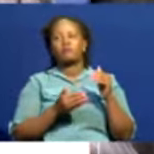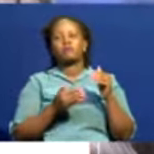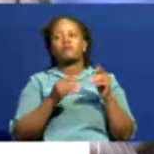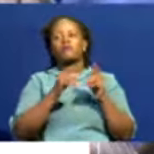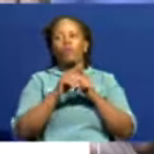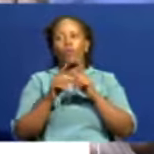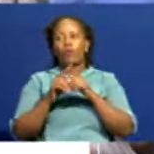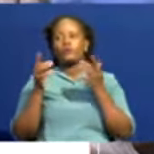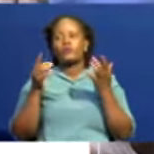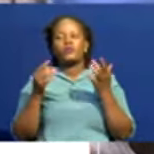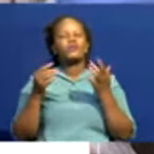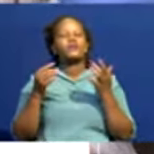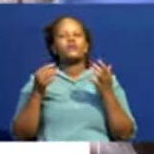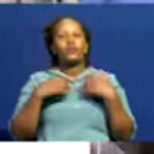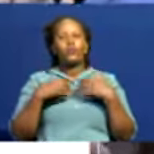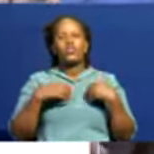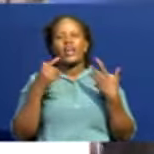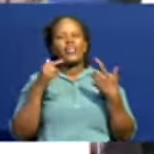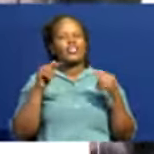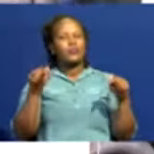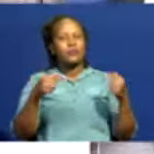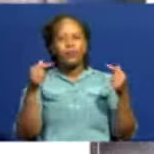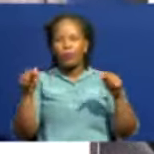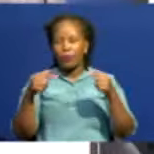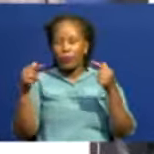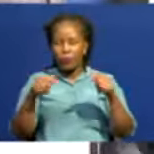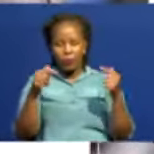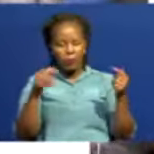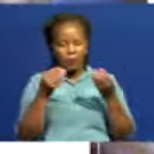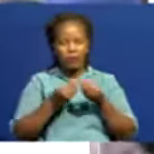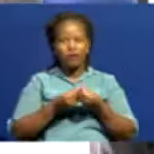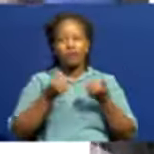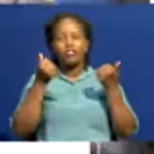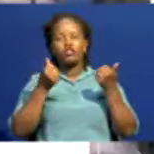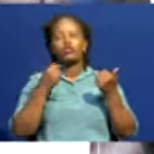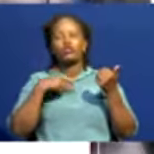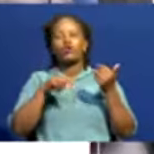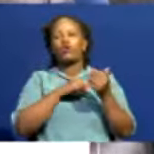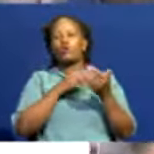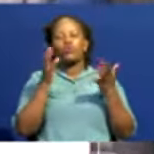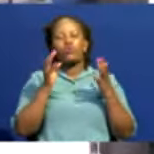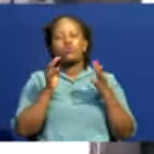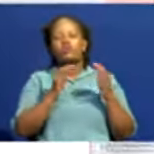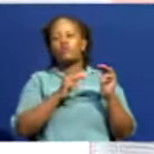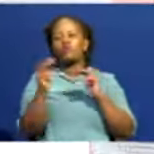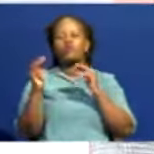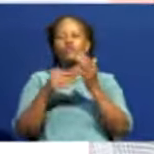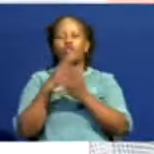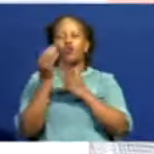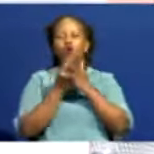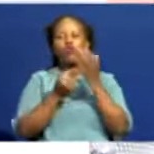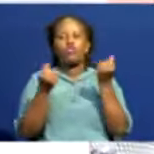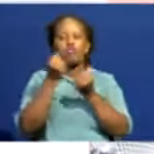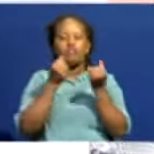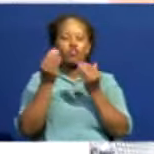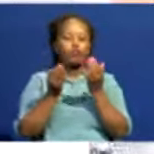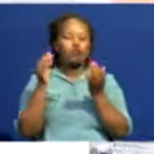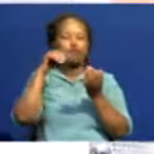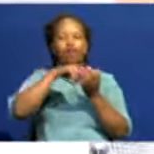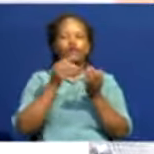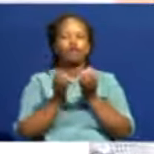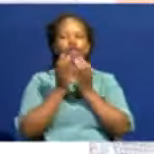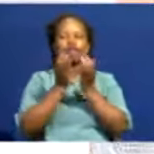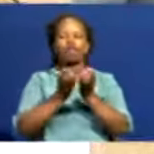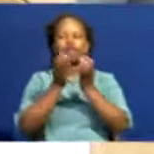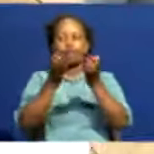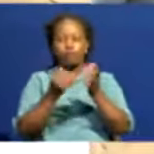Ndio mbite kaisha tulirokota hiyo misizo magari tukiweka kwa meli. World War veterans sharing their